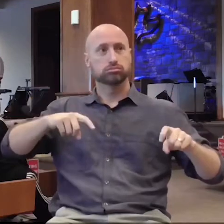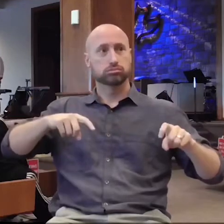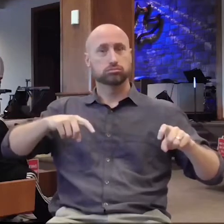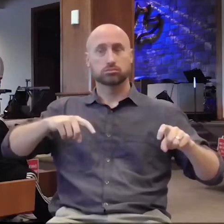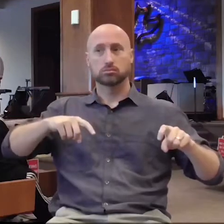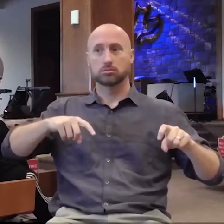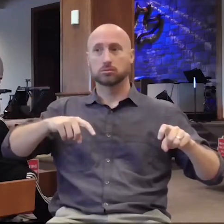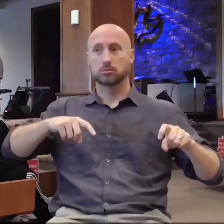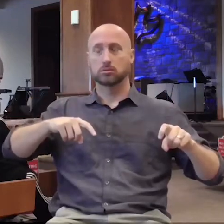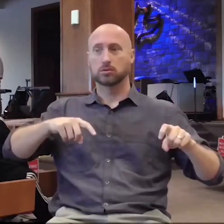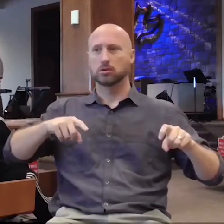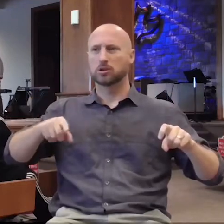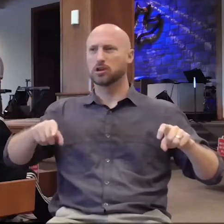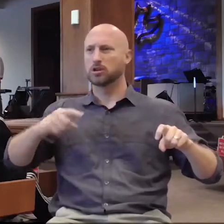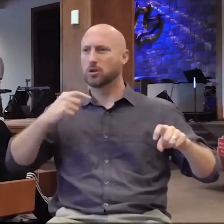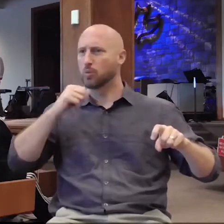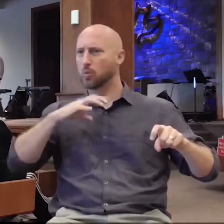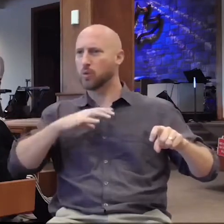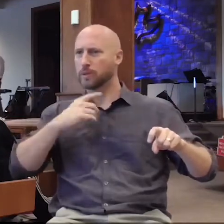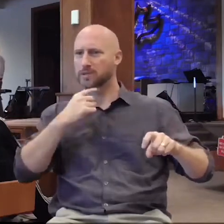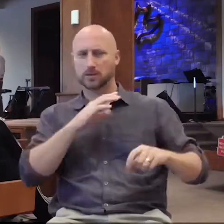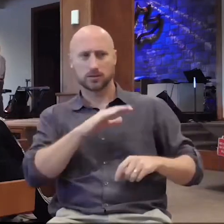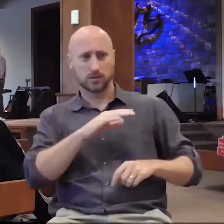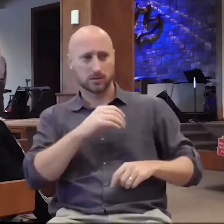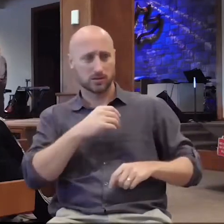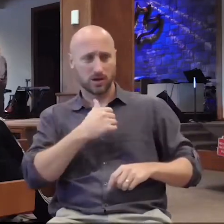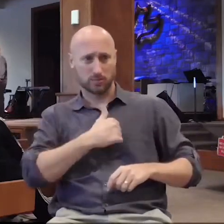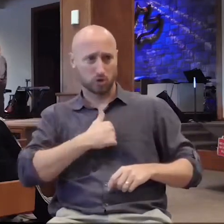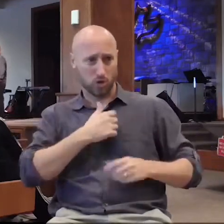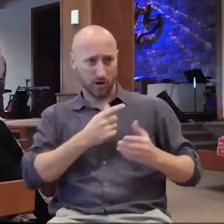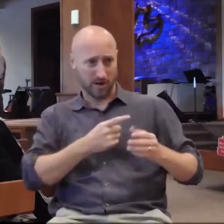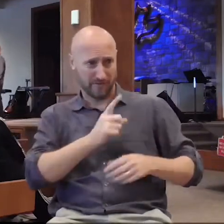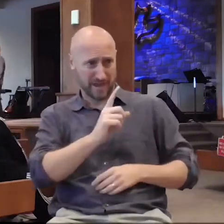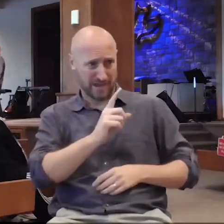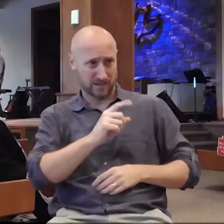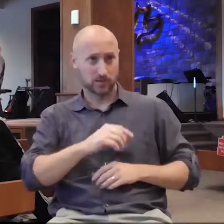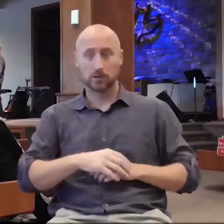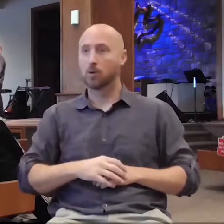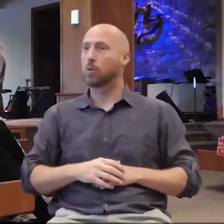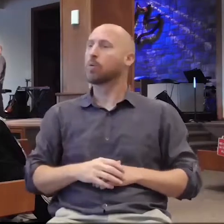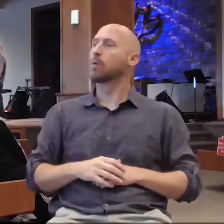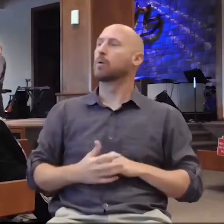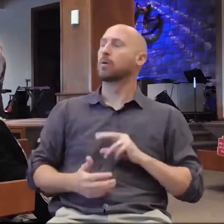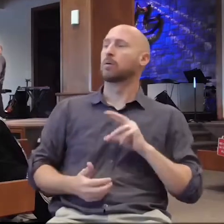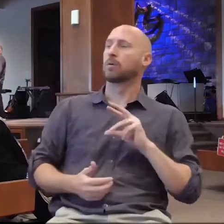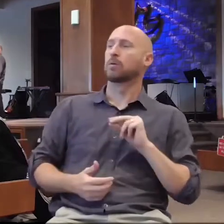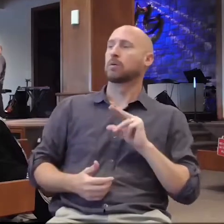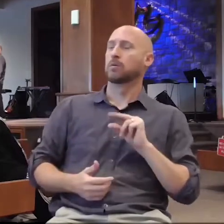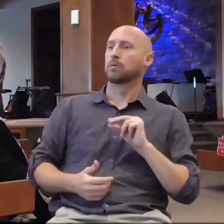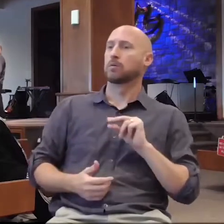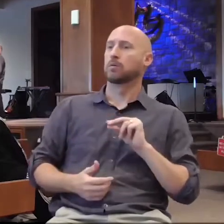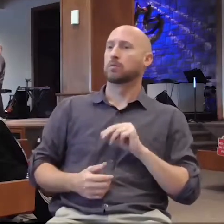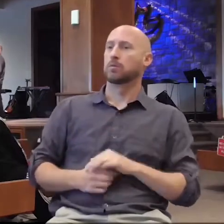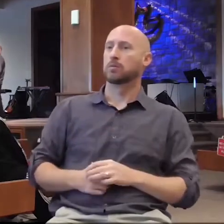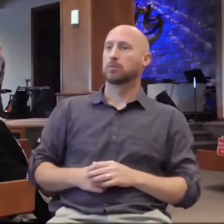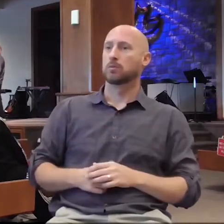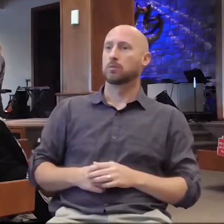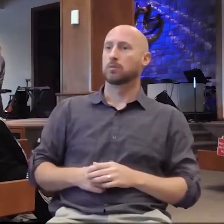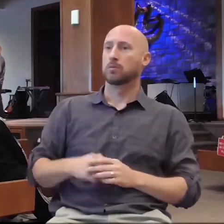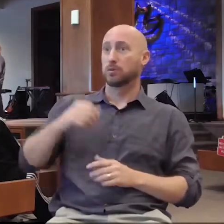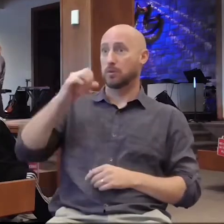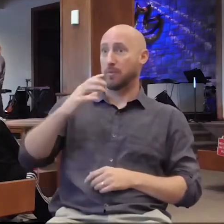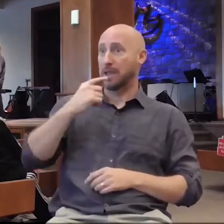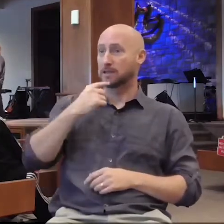And she said, sir, I'm sorry, have I offended you? And he said, no. He said, I wrote